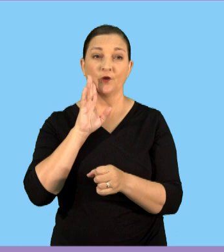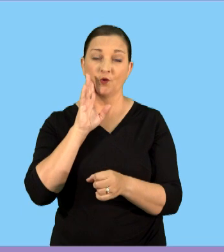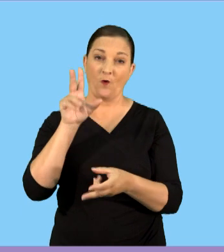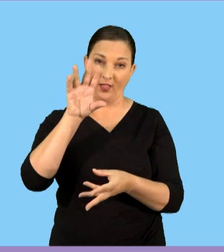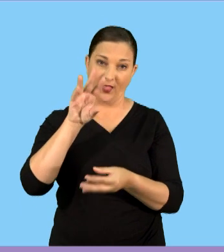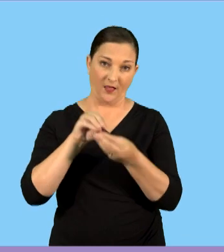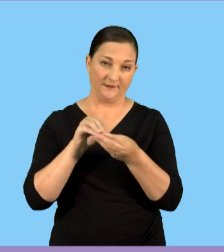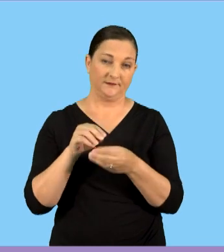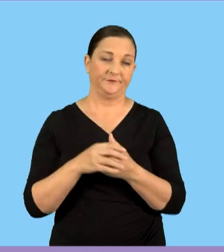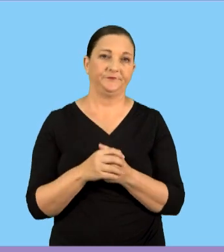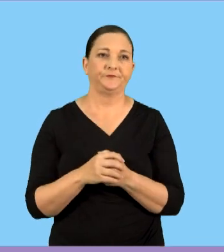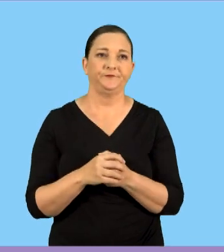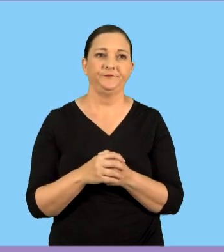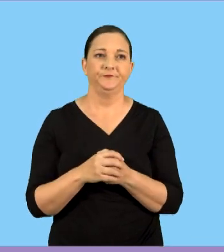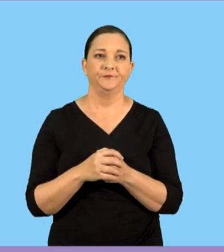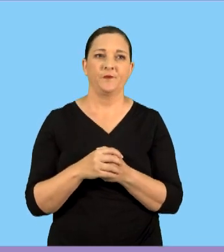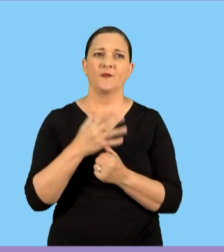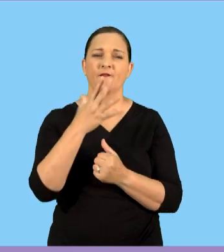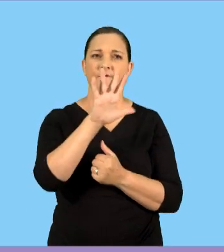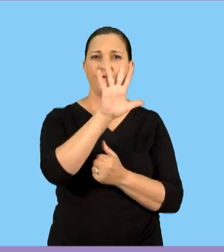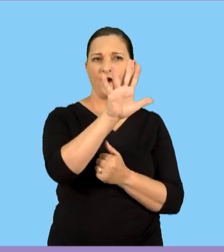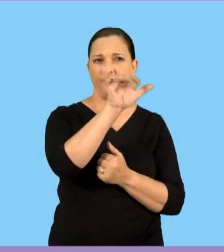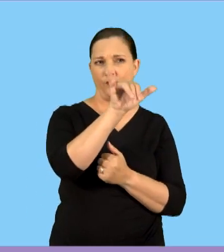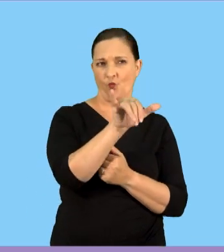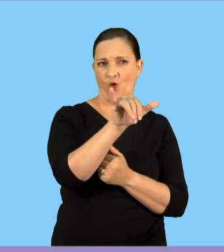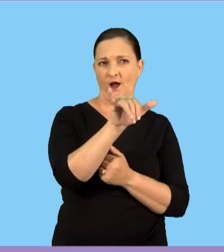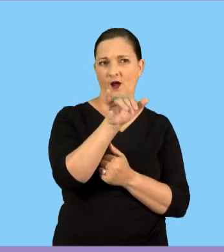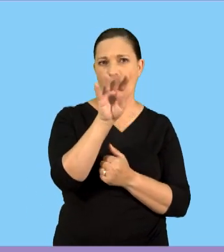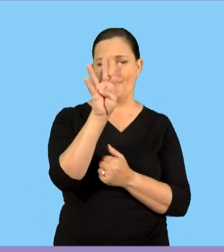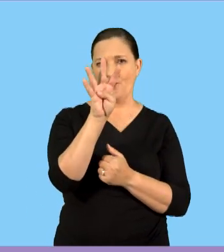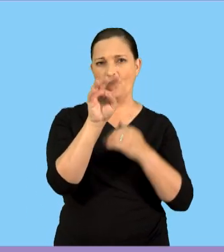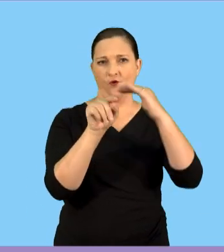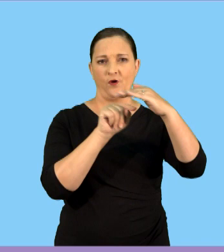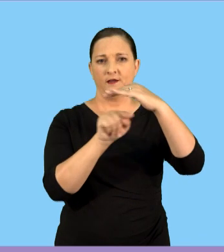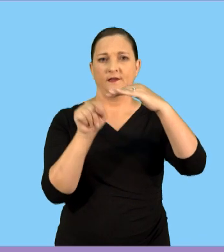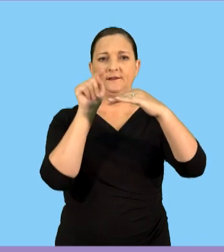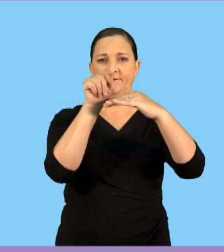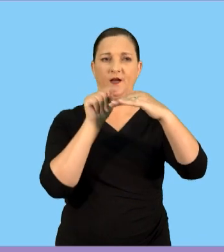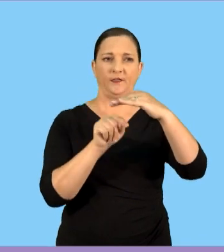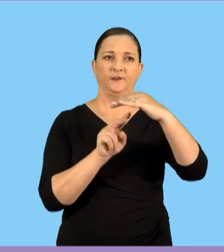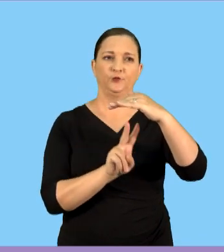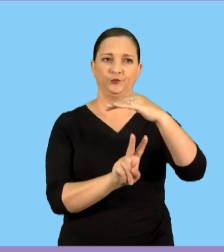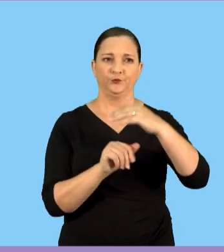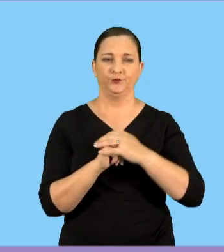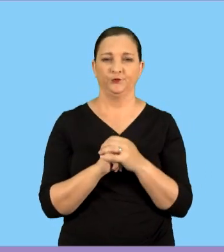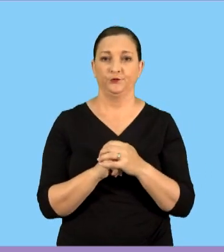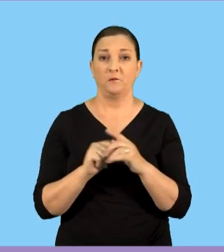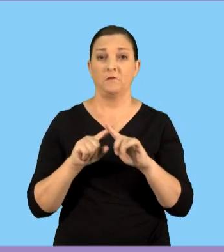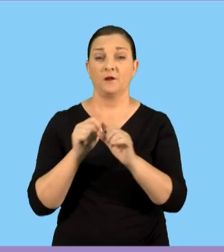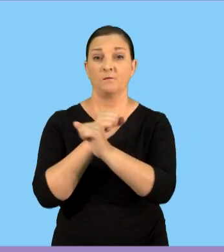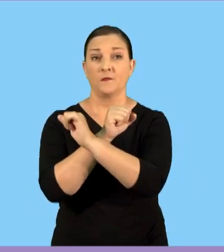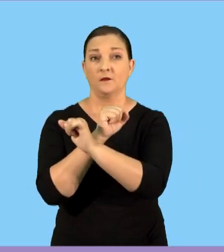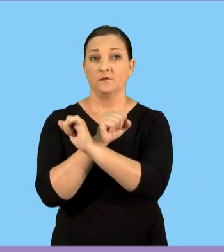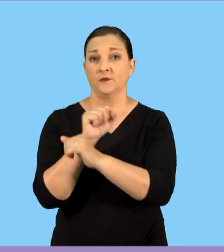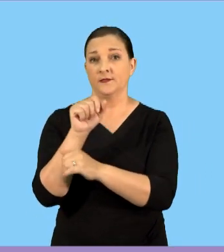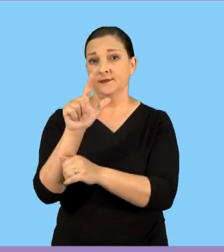add those exponents. So now we have 5y exponent 4 divided by 2, and we are multiplying